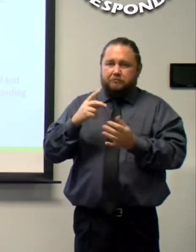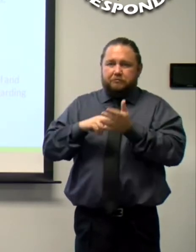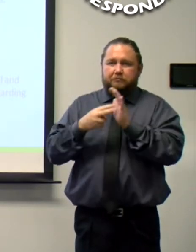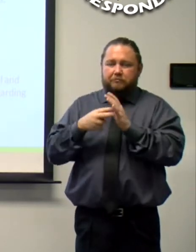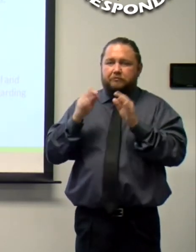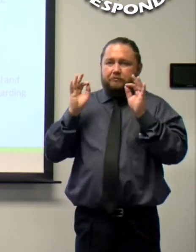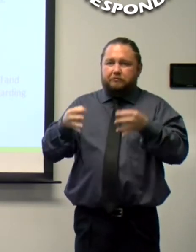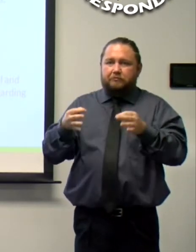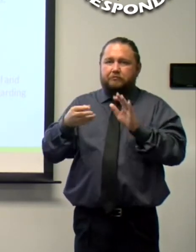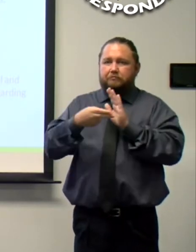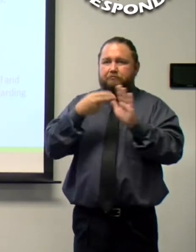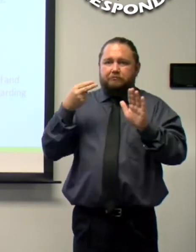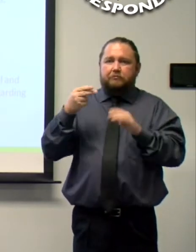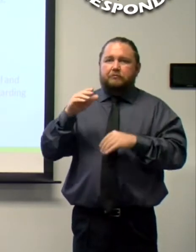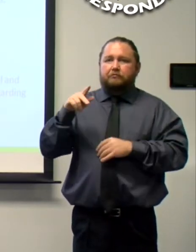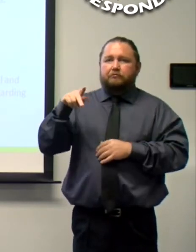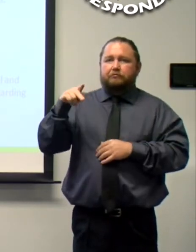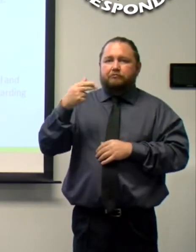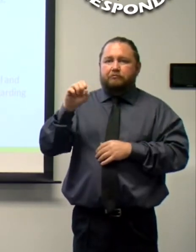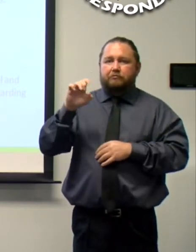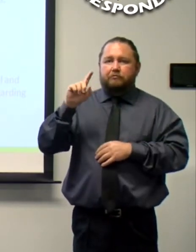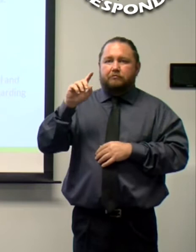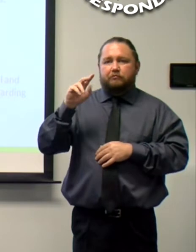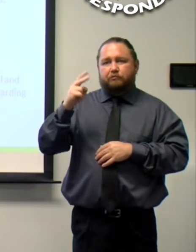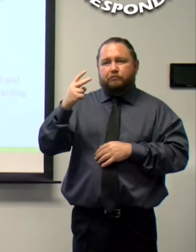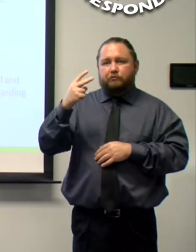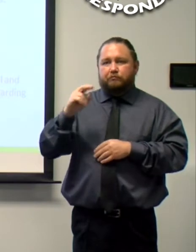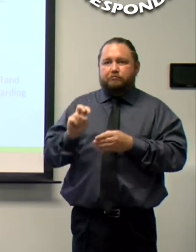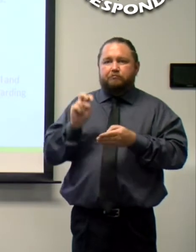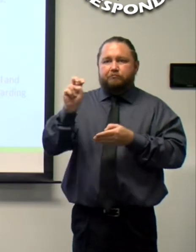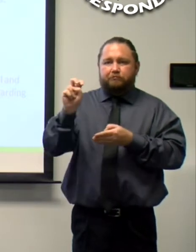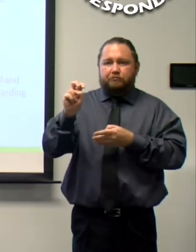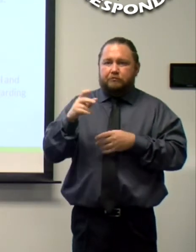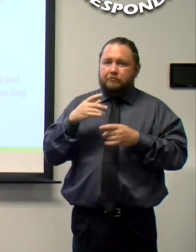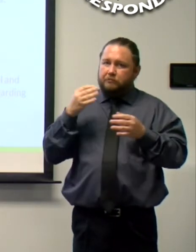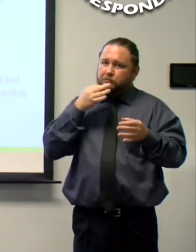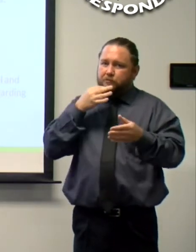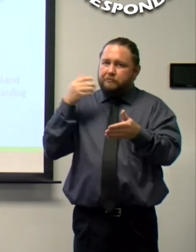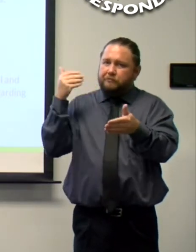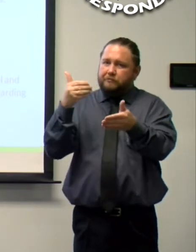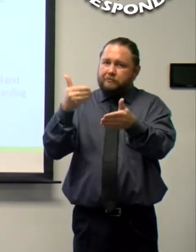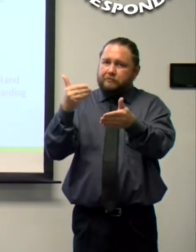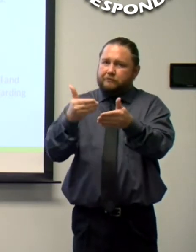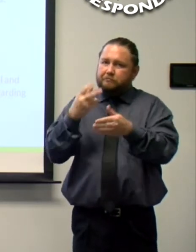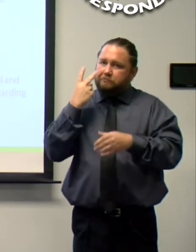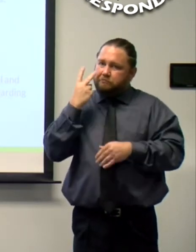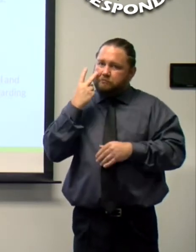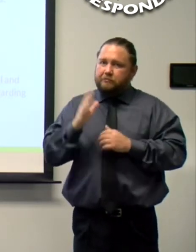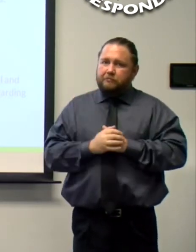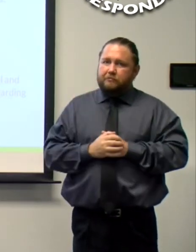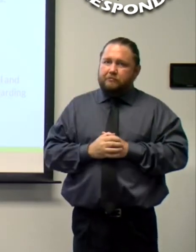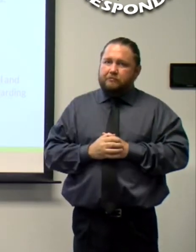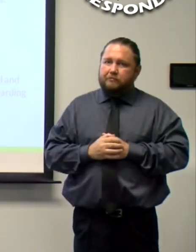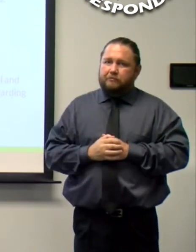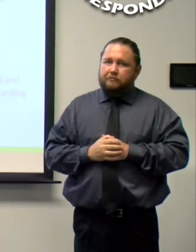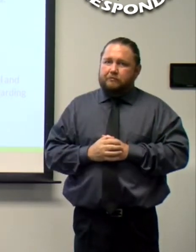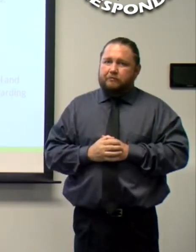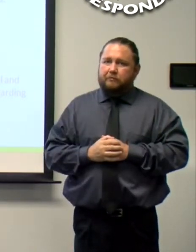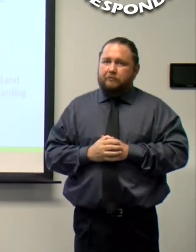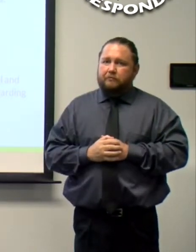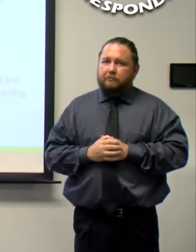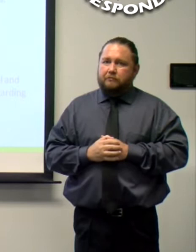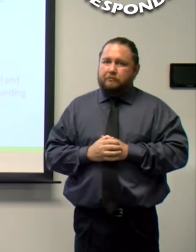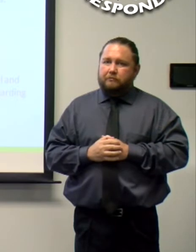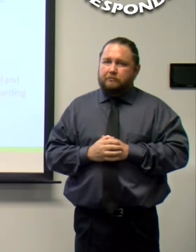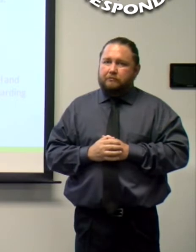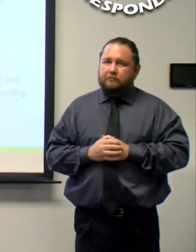to reaching that stage, all vulnerable individuals should continue to shelter in place. So vulnerable individuals, our seniors,